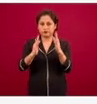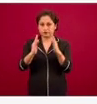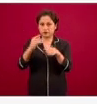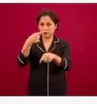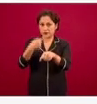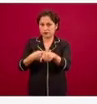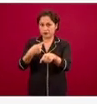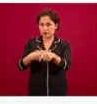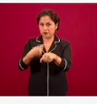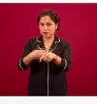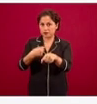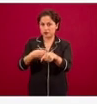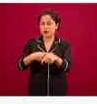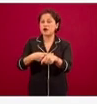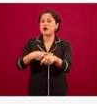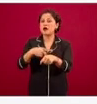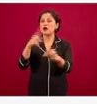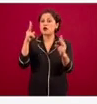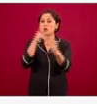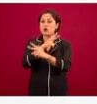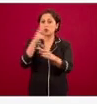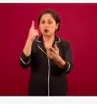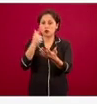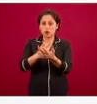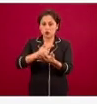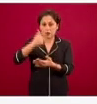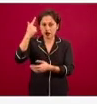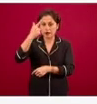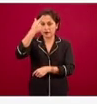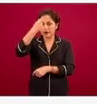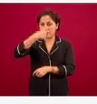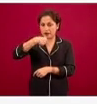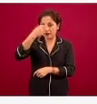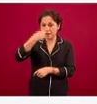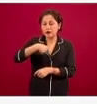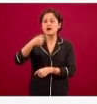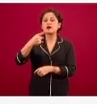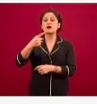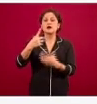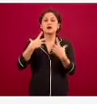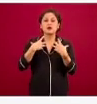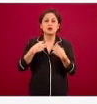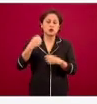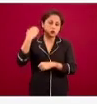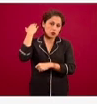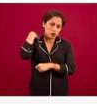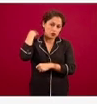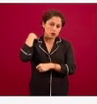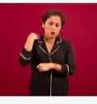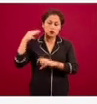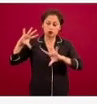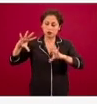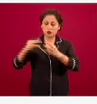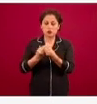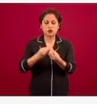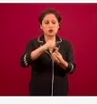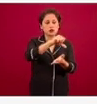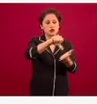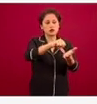Here we have the acute respiratory infections, the pneumonias, and the influenzas. In